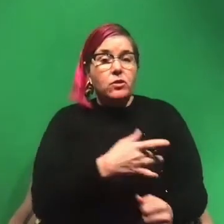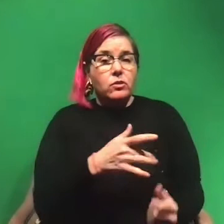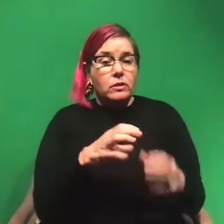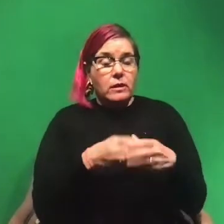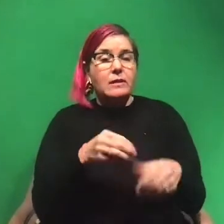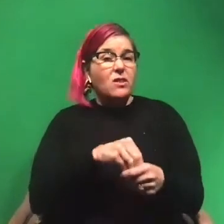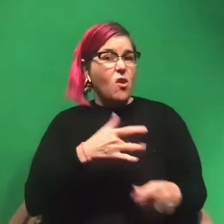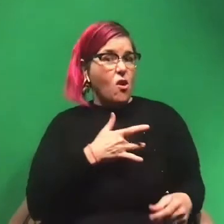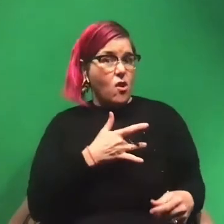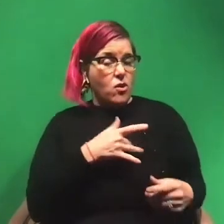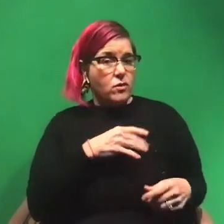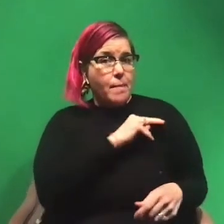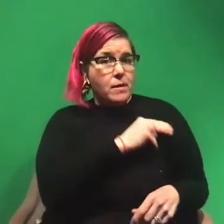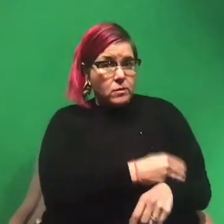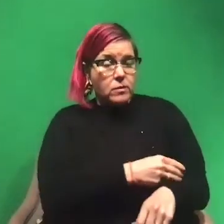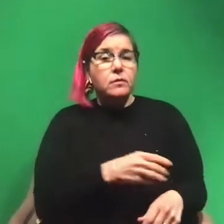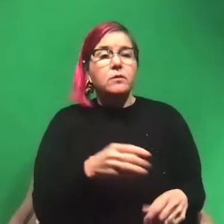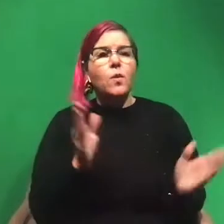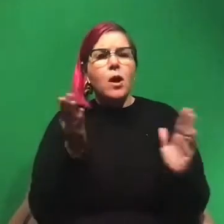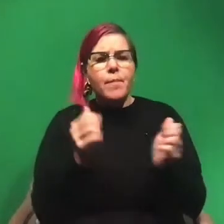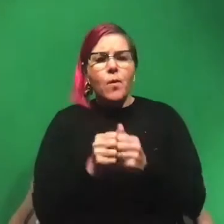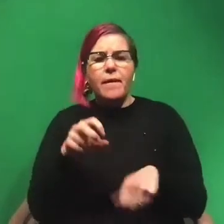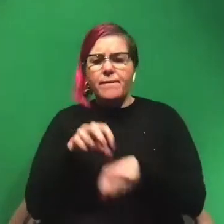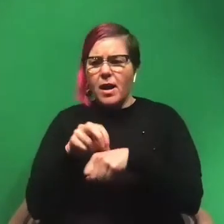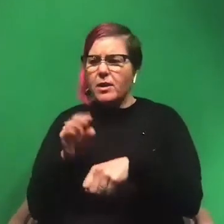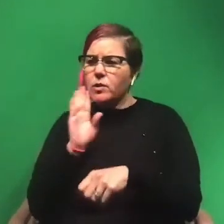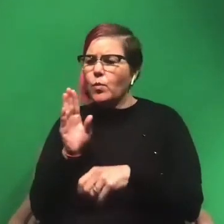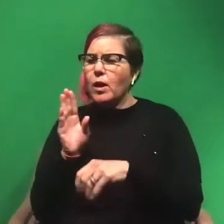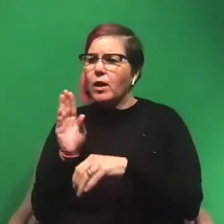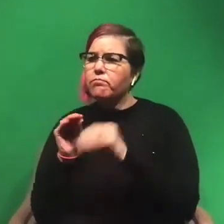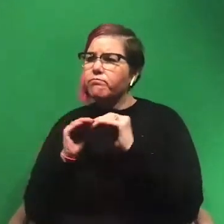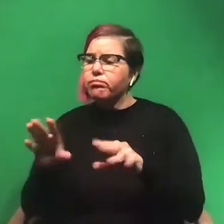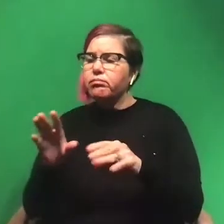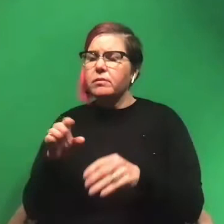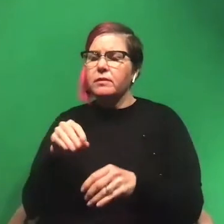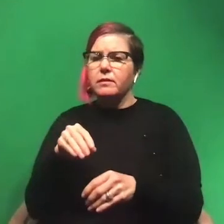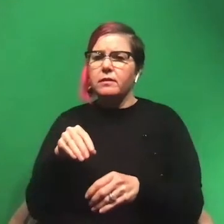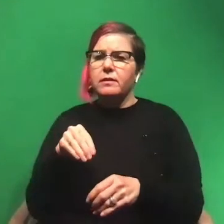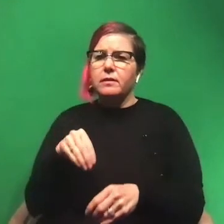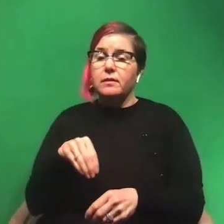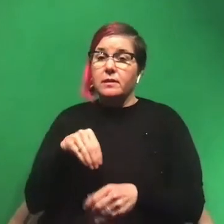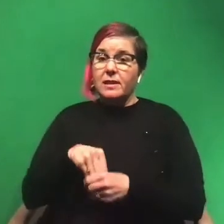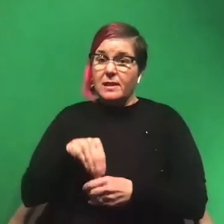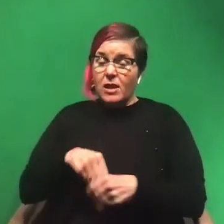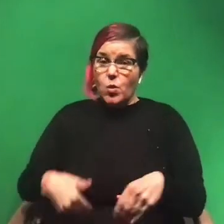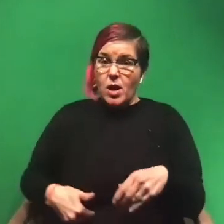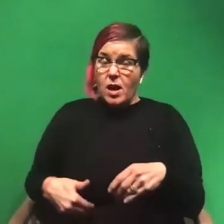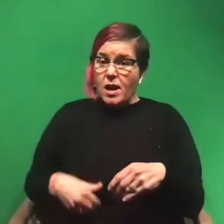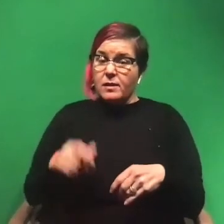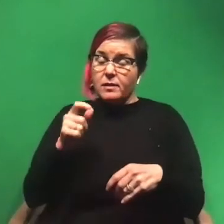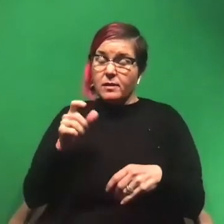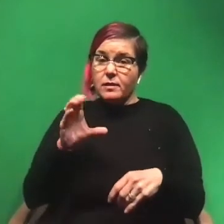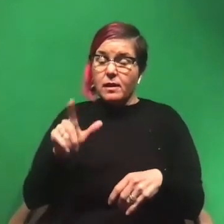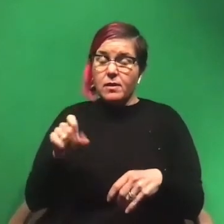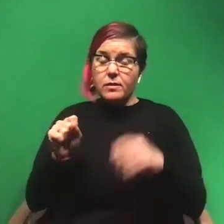And if you compare that with a virus that infects the enterocytes that are lining your gut epithelia,